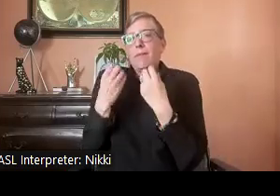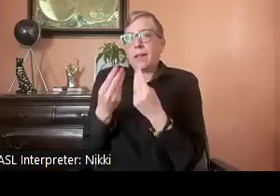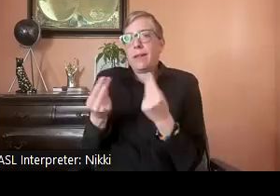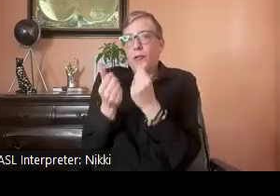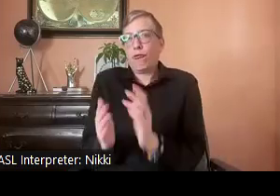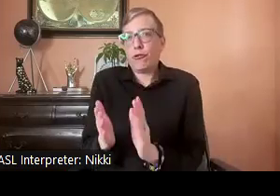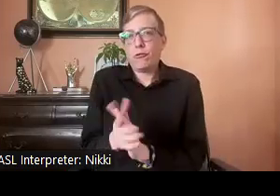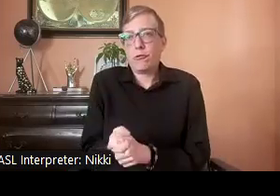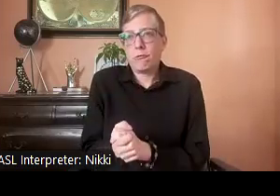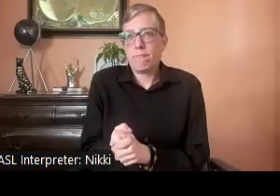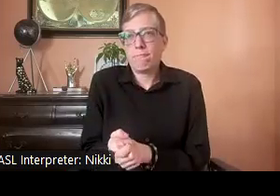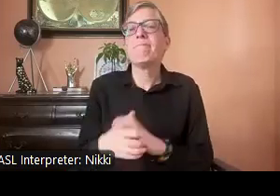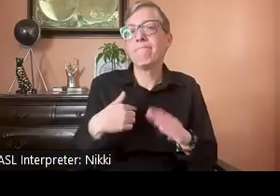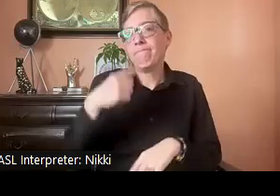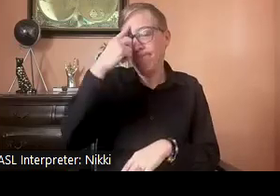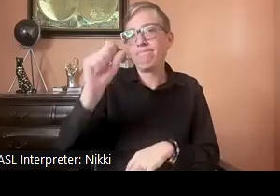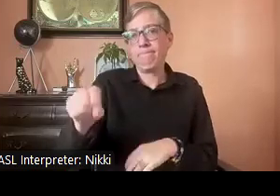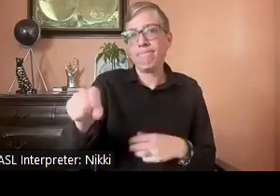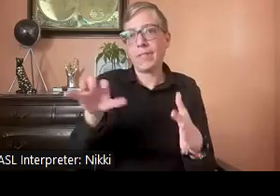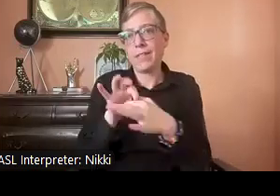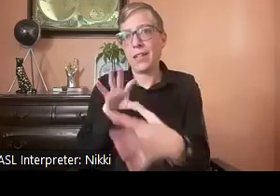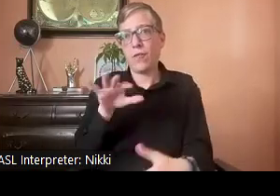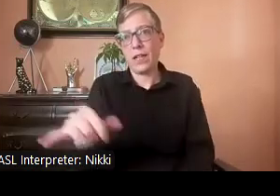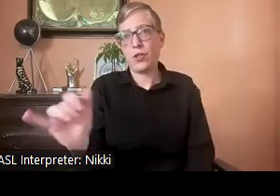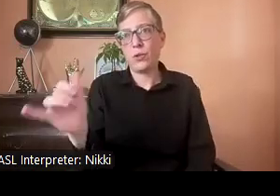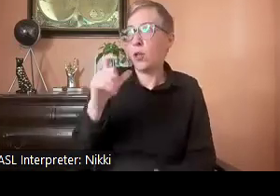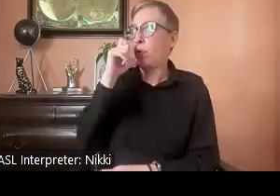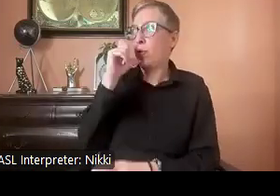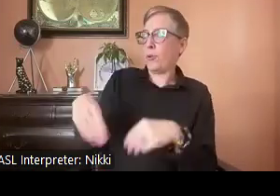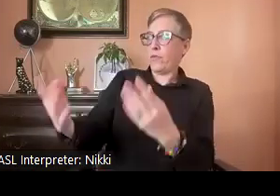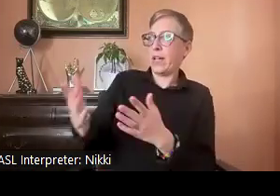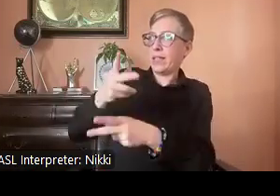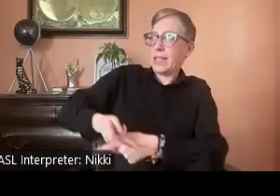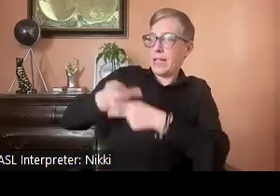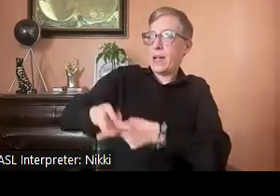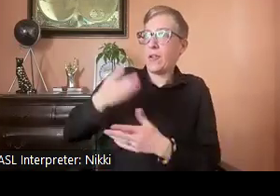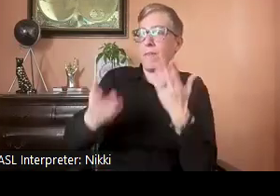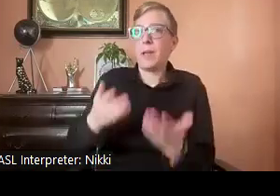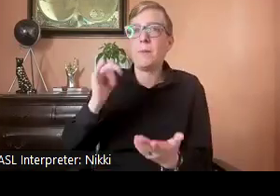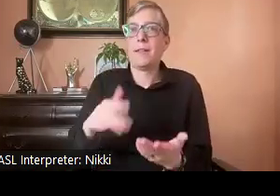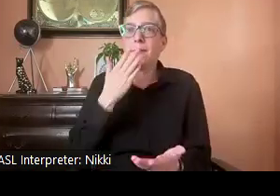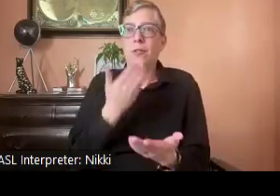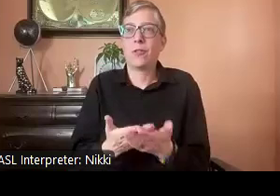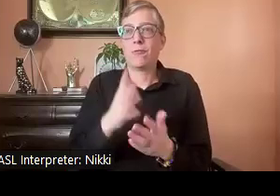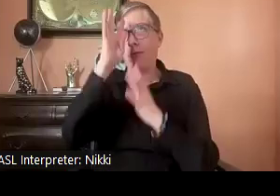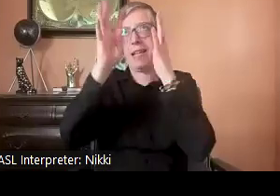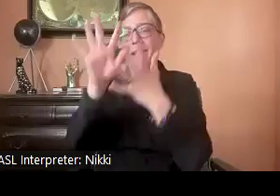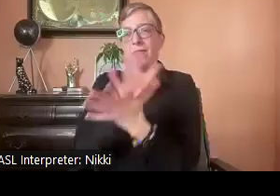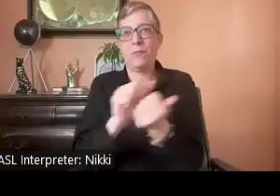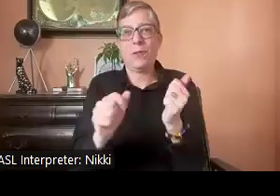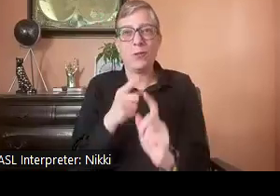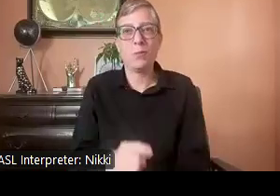happen? So I think letting go of that too, right? Who delivers the care might be another creative destruction point.